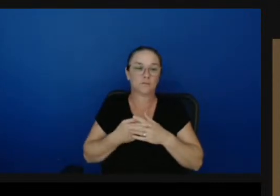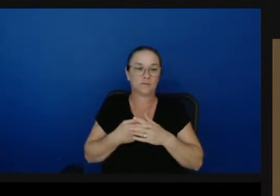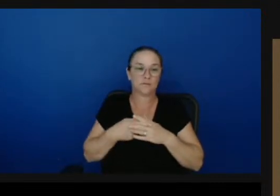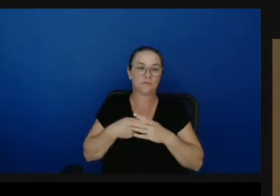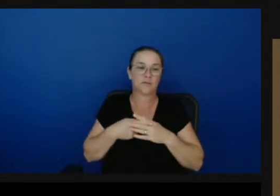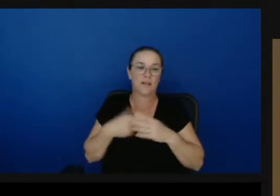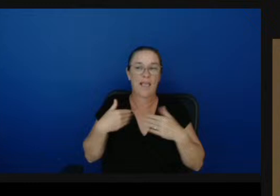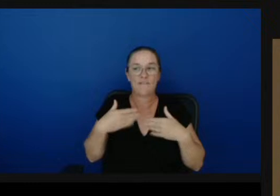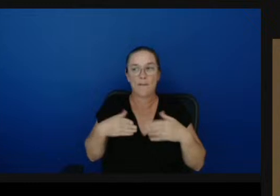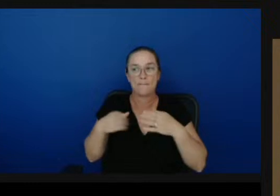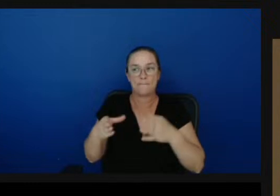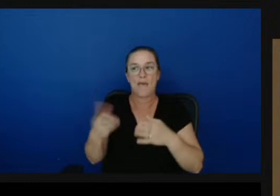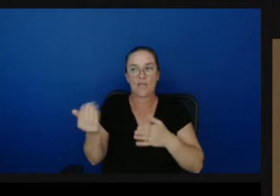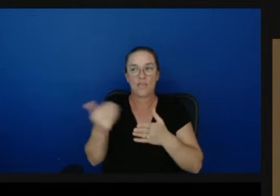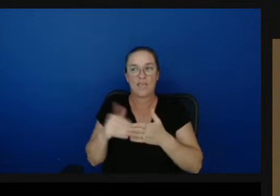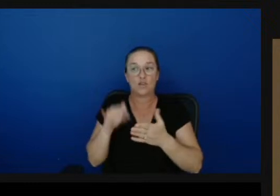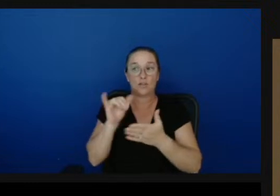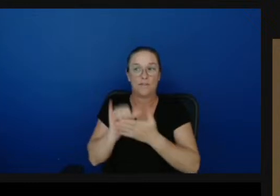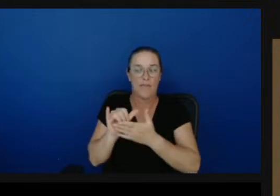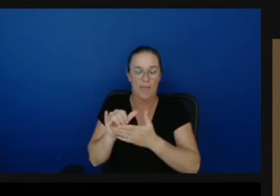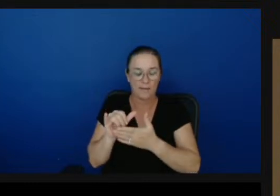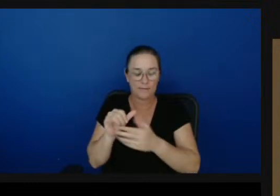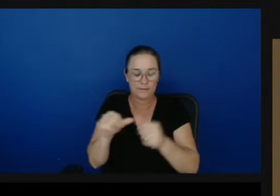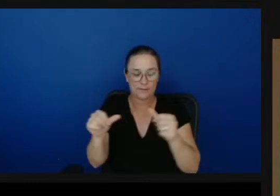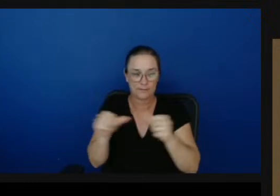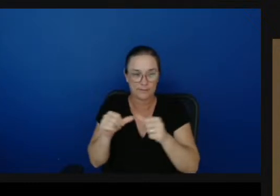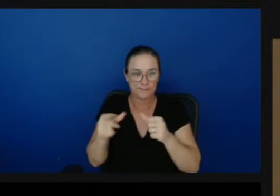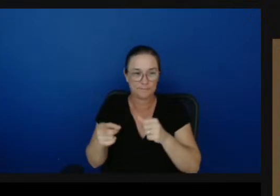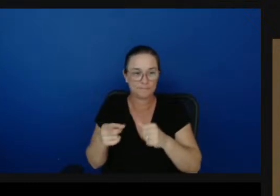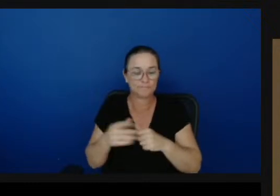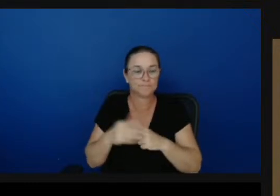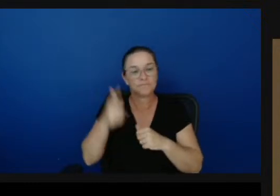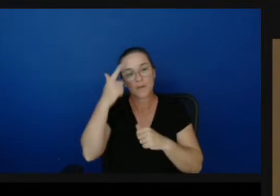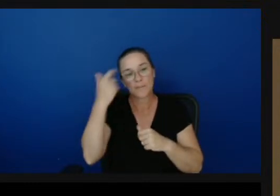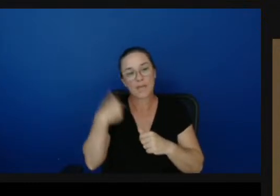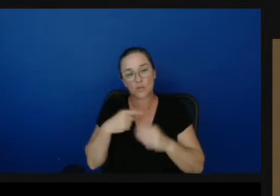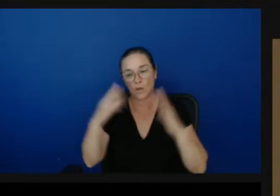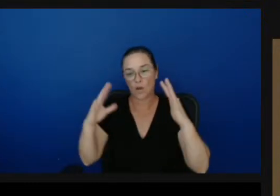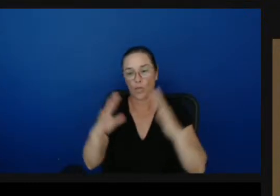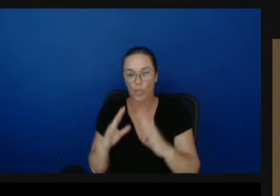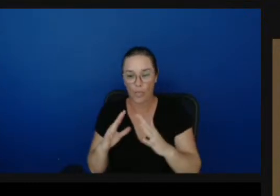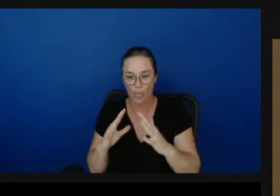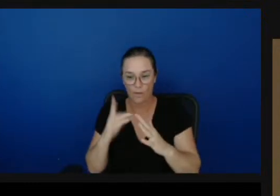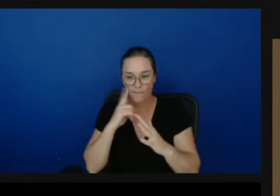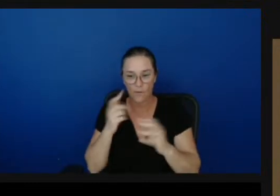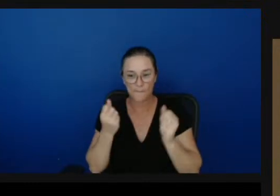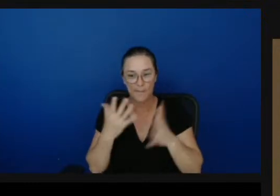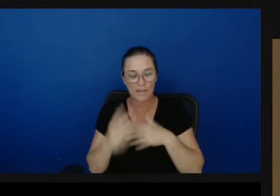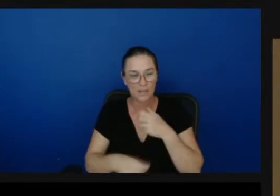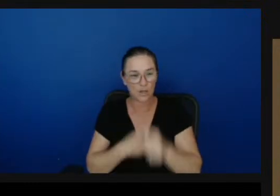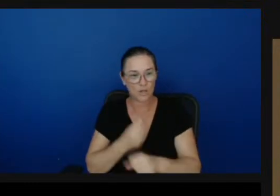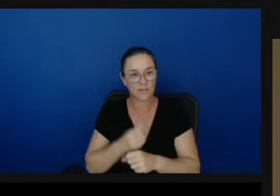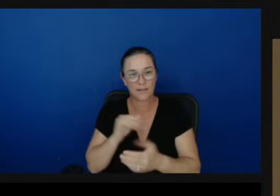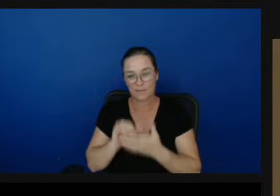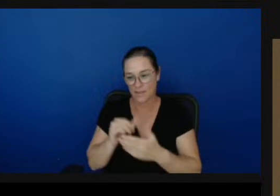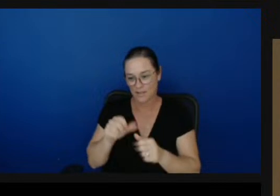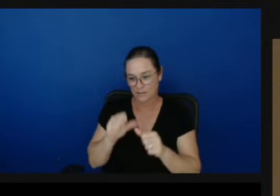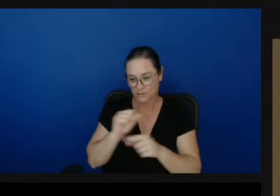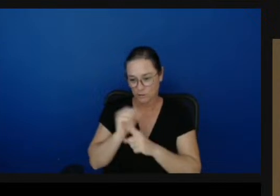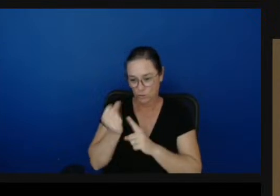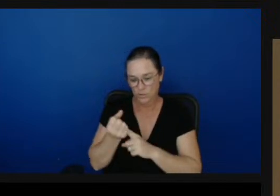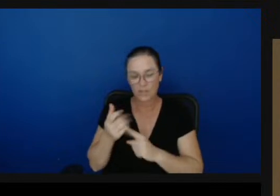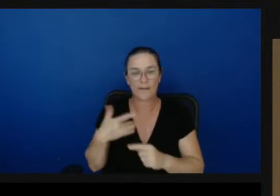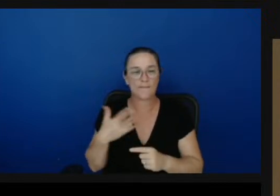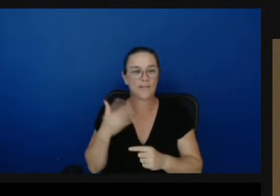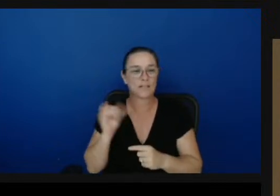But because we've been uninflated for so many years, in that context, then yes, it is a lot, and that's why